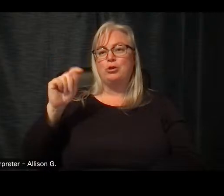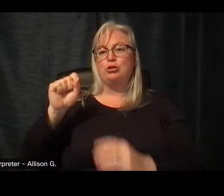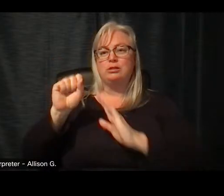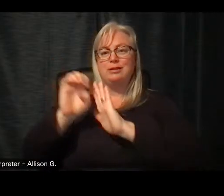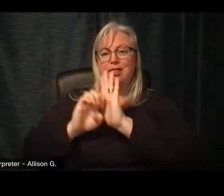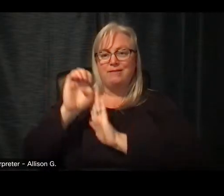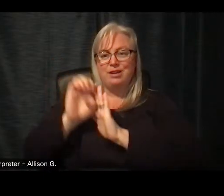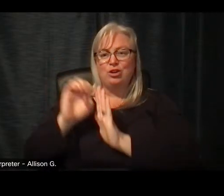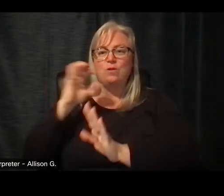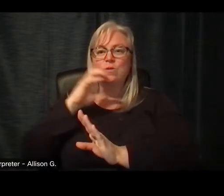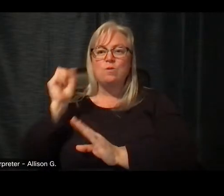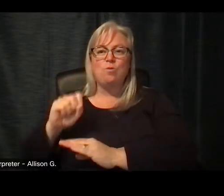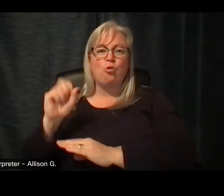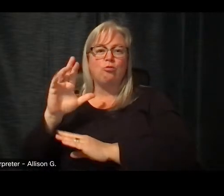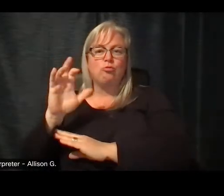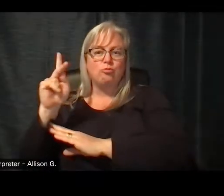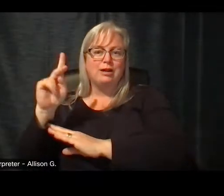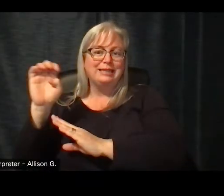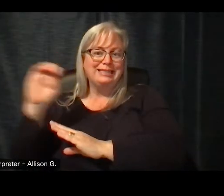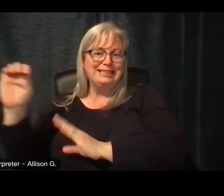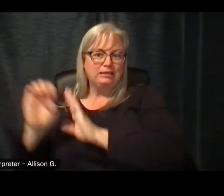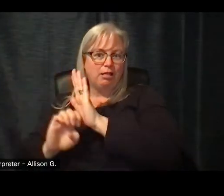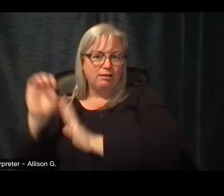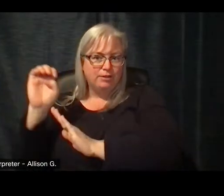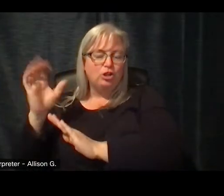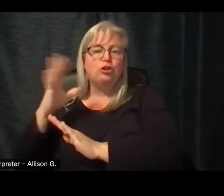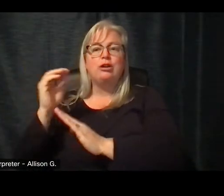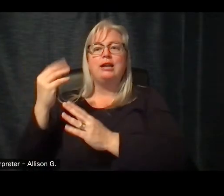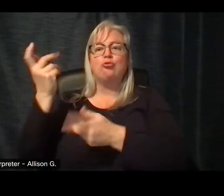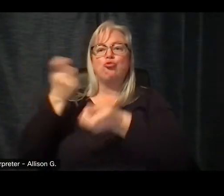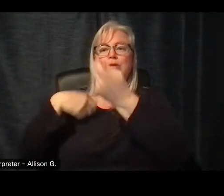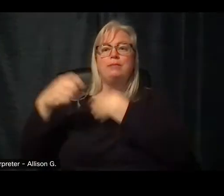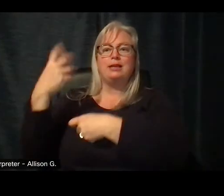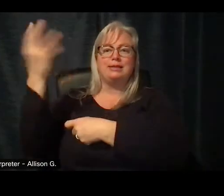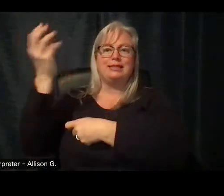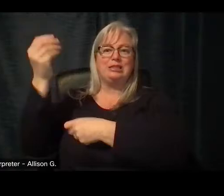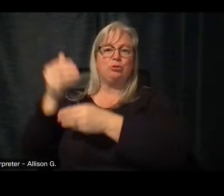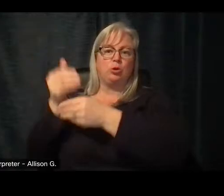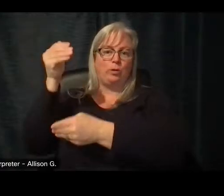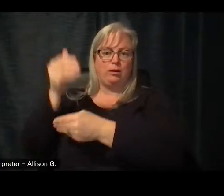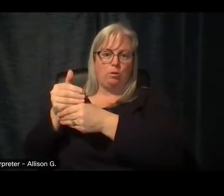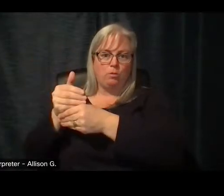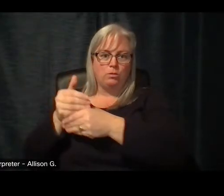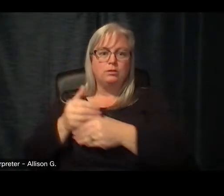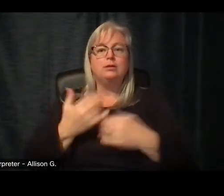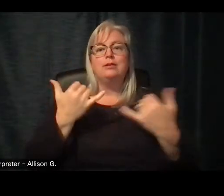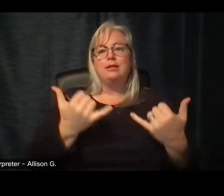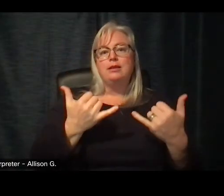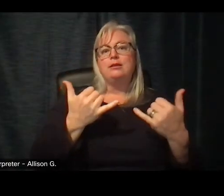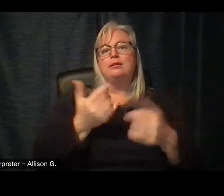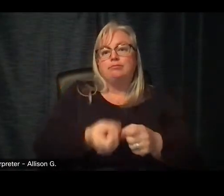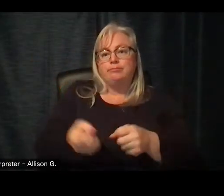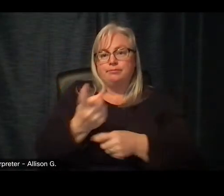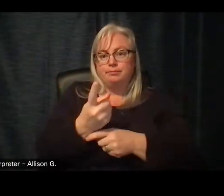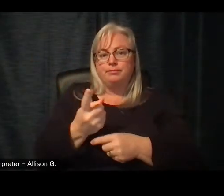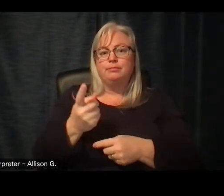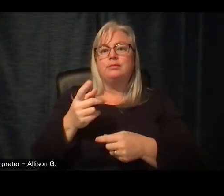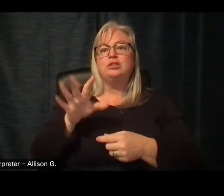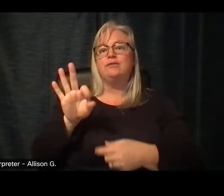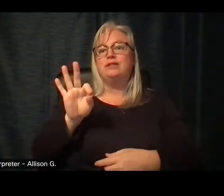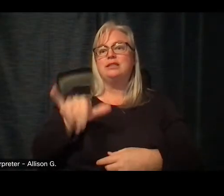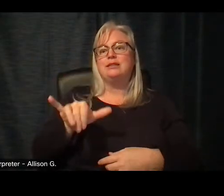the older Roth East elevator, and to replace some exterior windows. This next year, going into fiscal